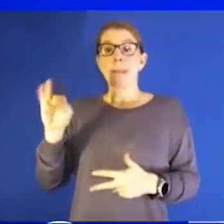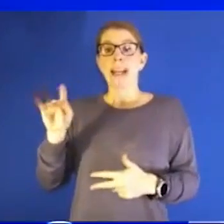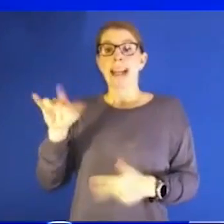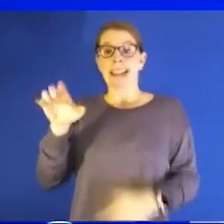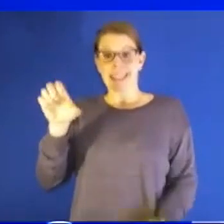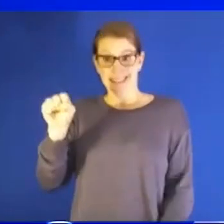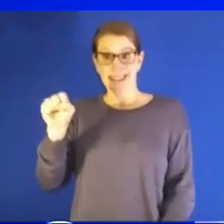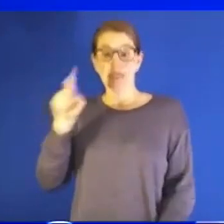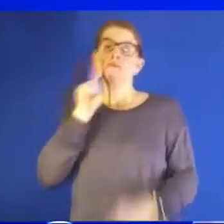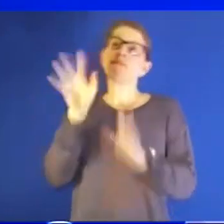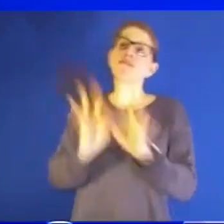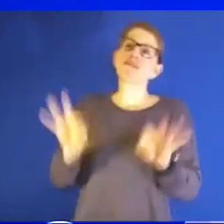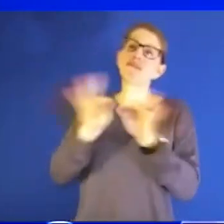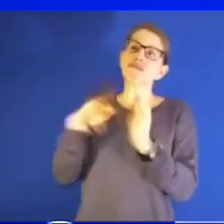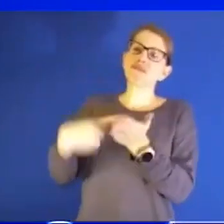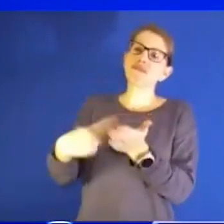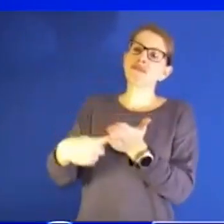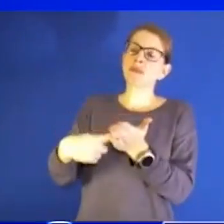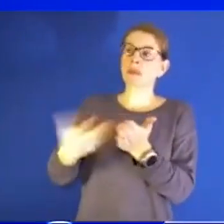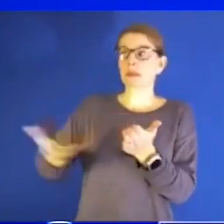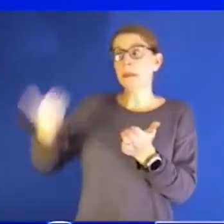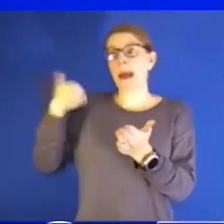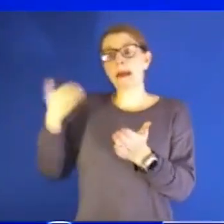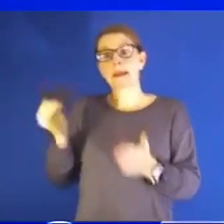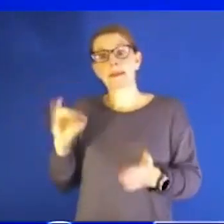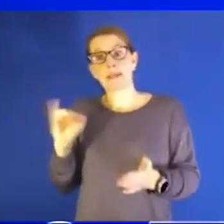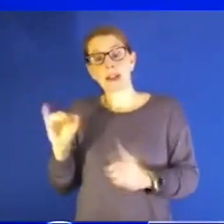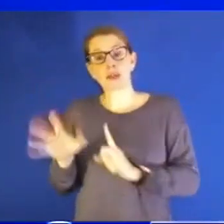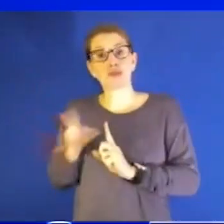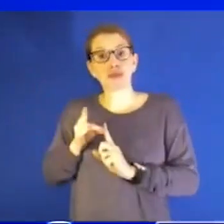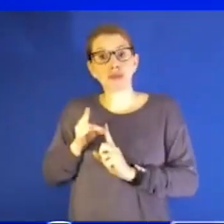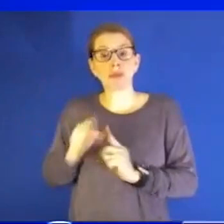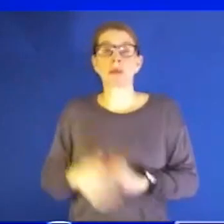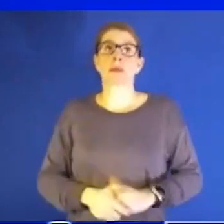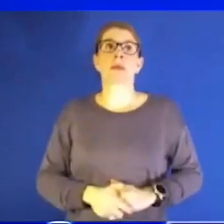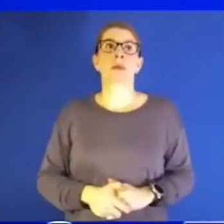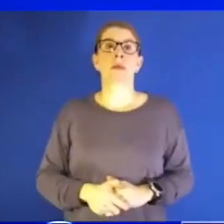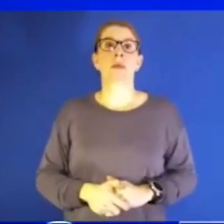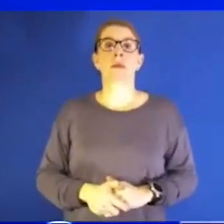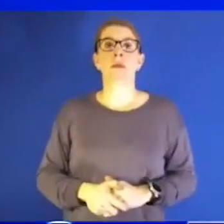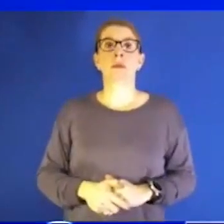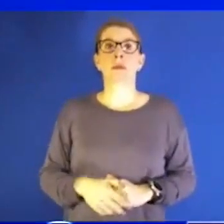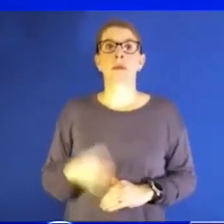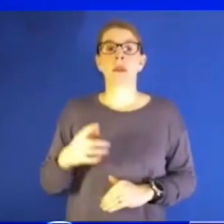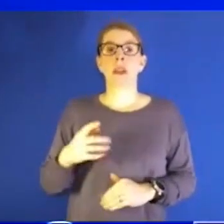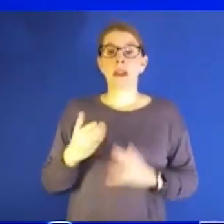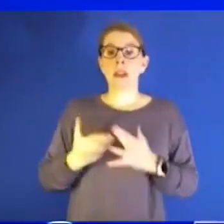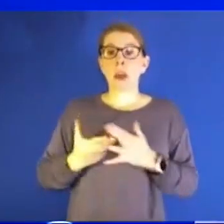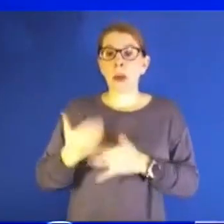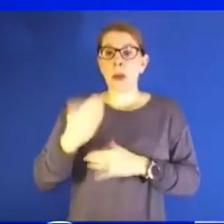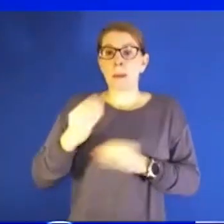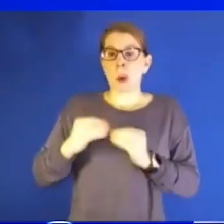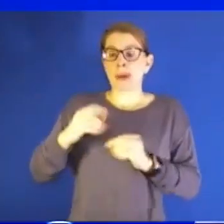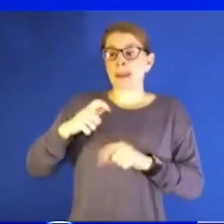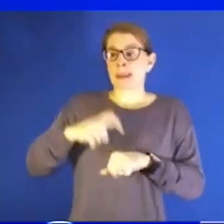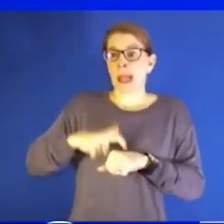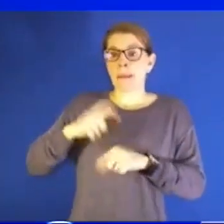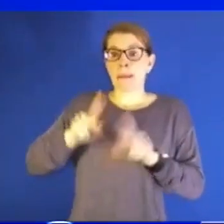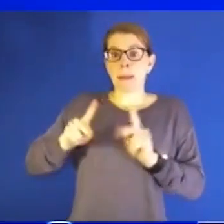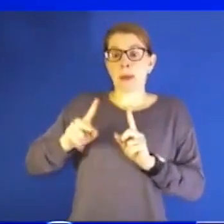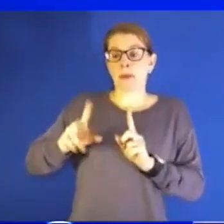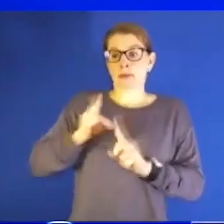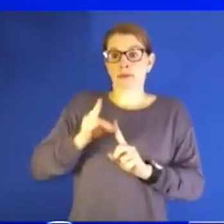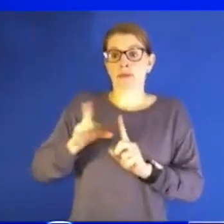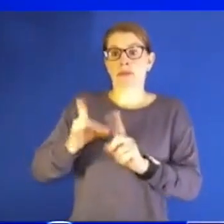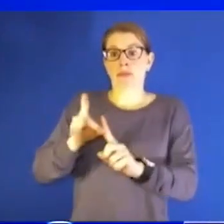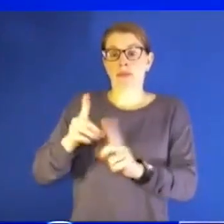talk about past infection, and maybe as we get through more times when people are infected more than once. And if you